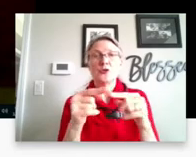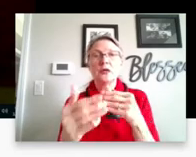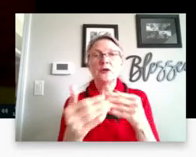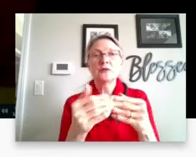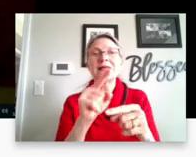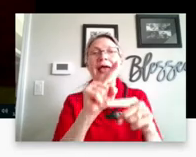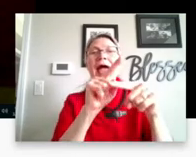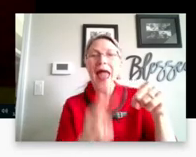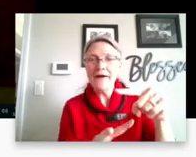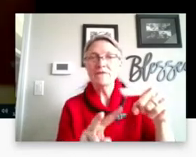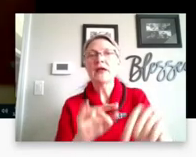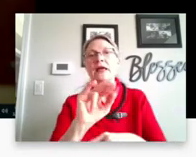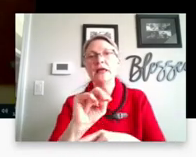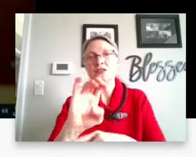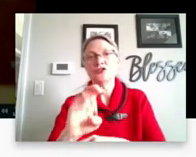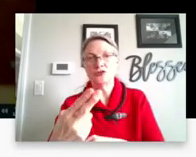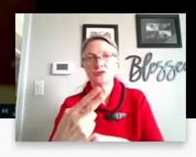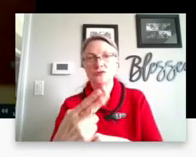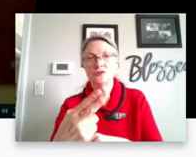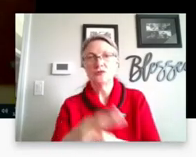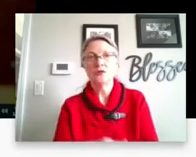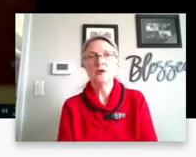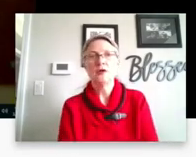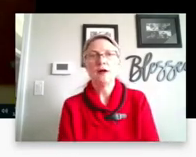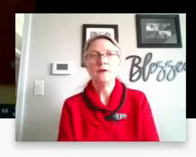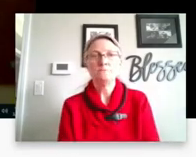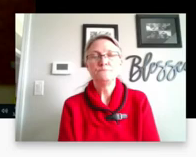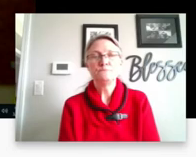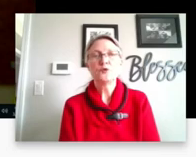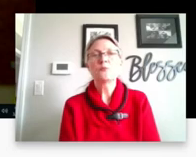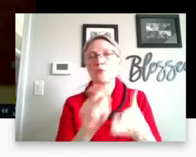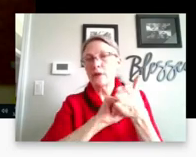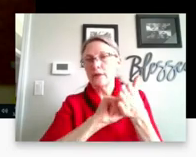half inch. So that's what I'm going to put here, nearest